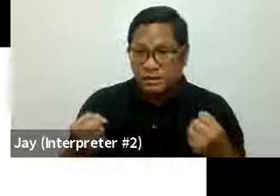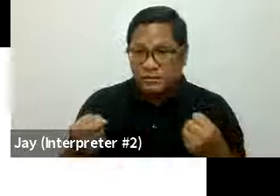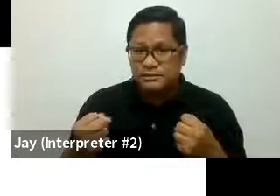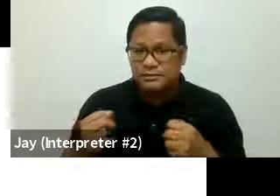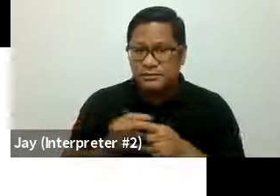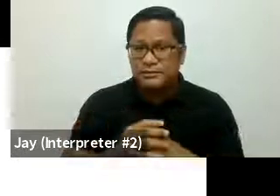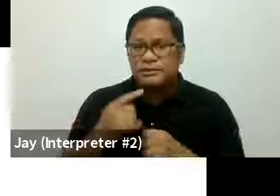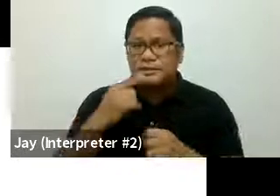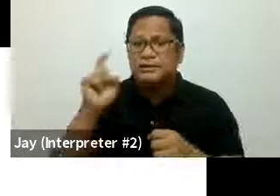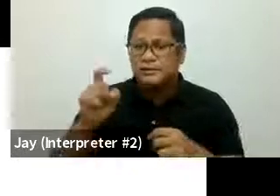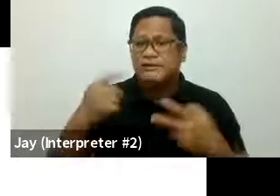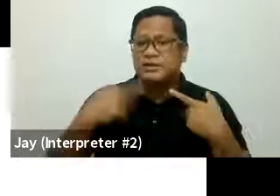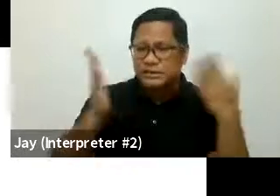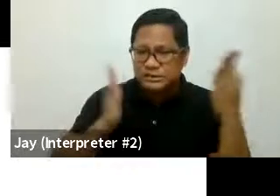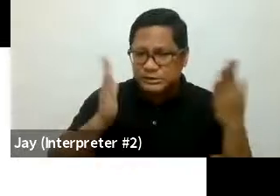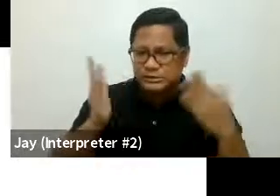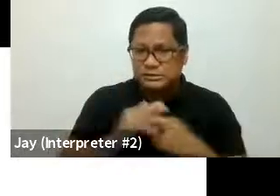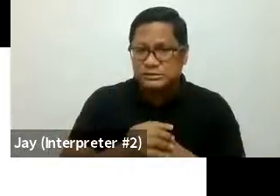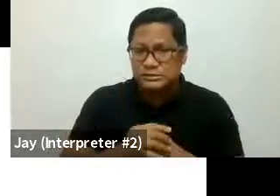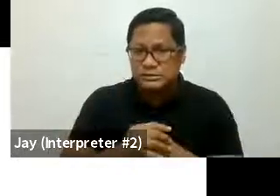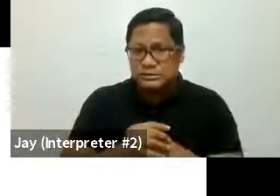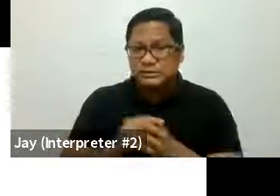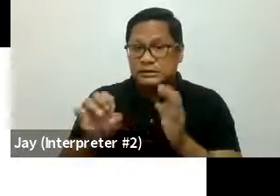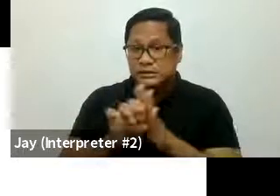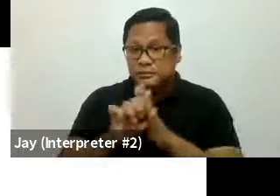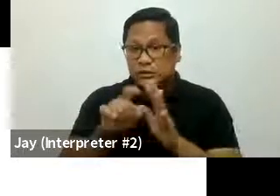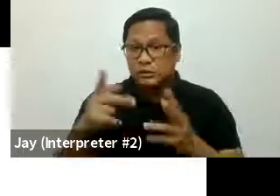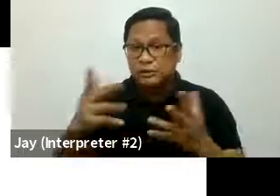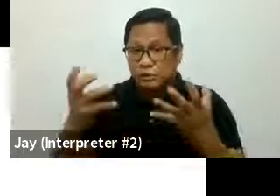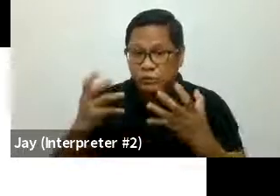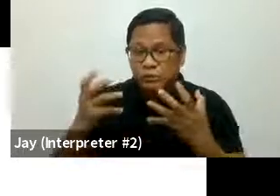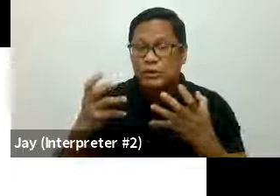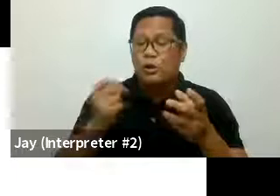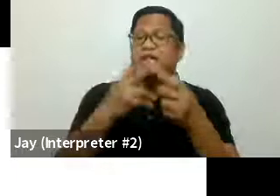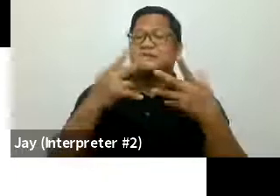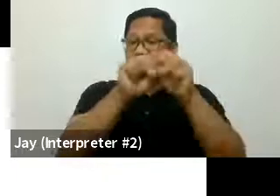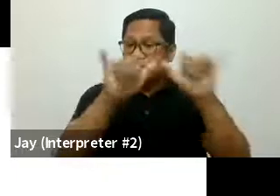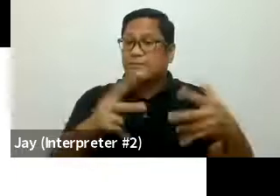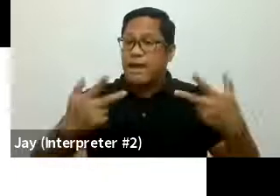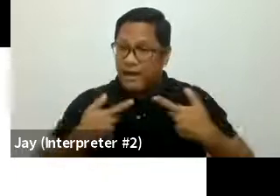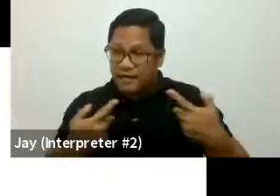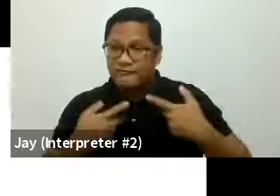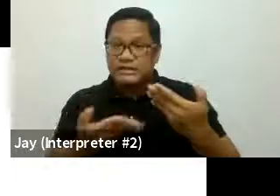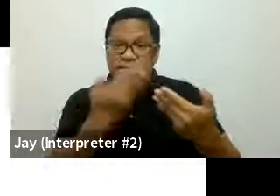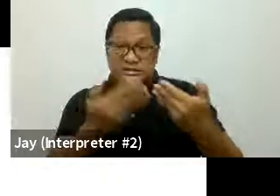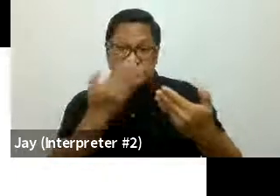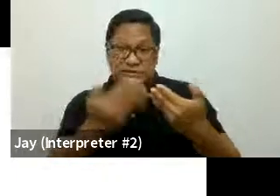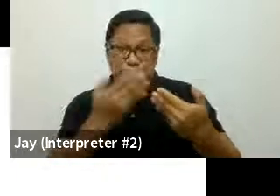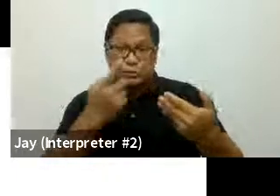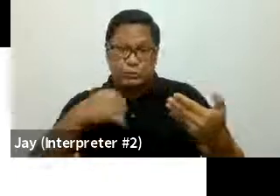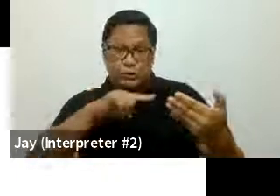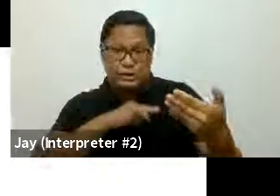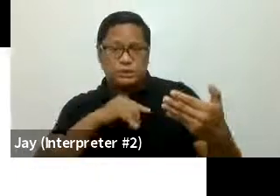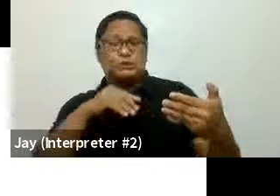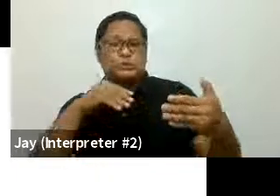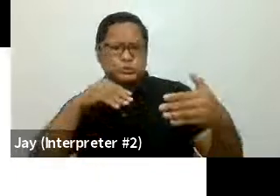treatment services. If our UHC system is already in place, then it's easy for you to